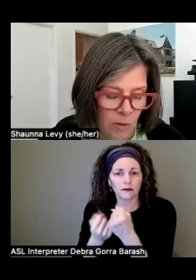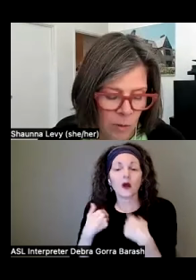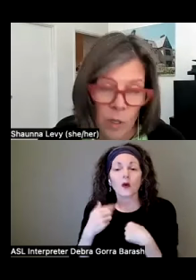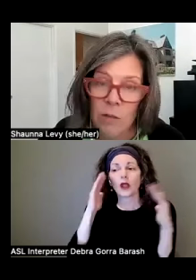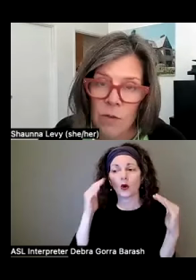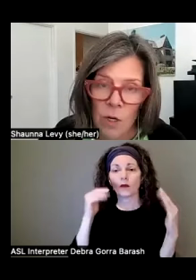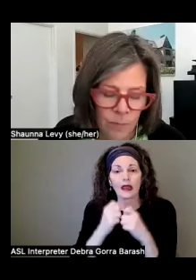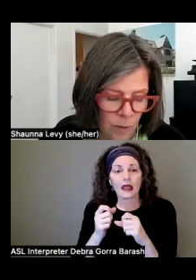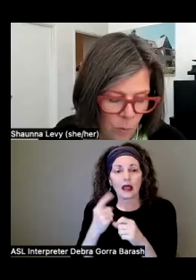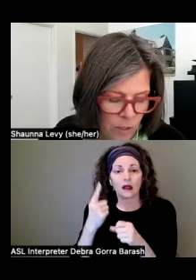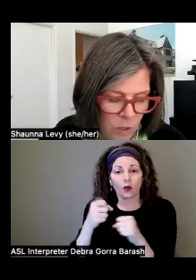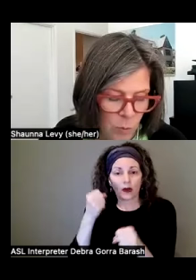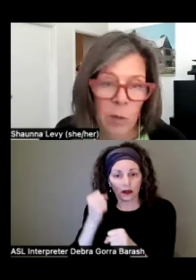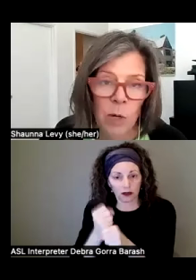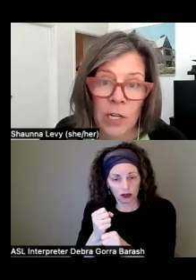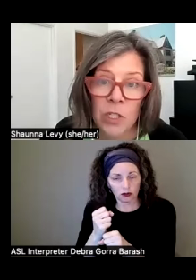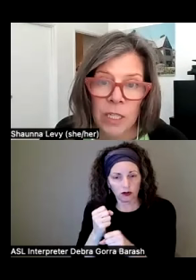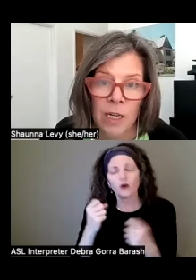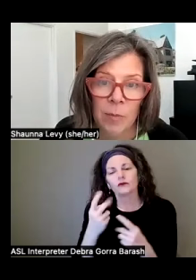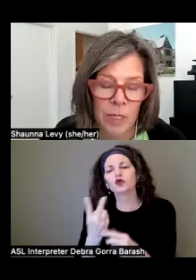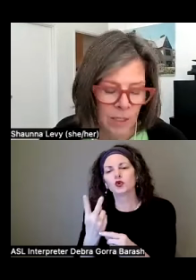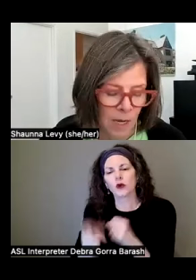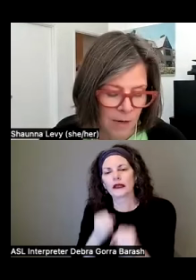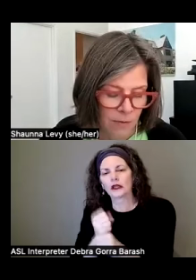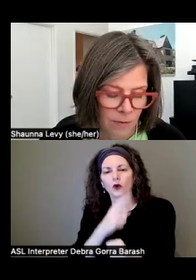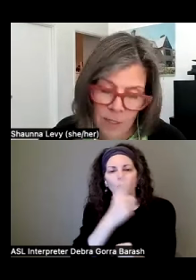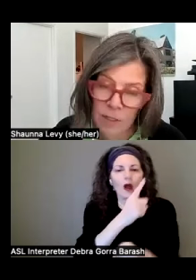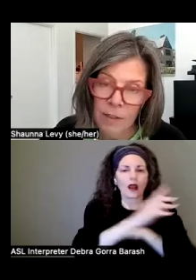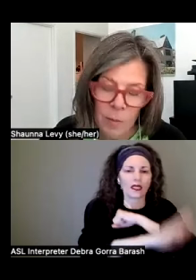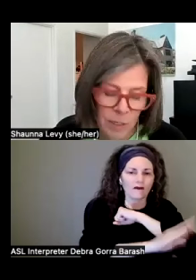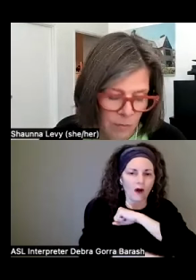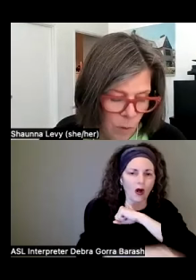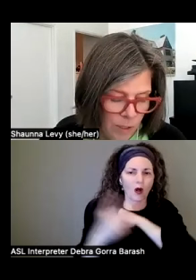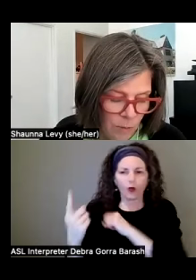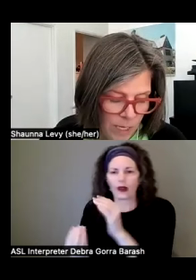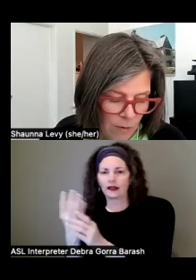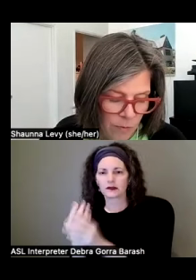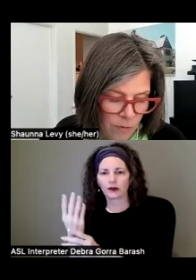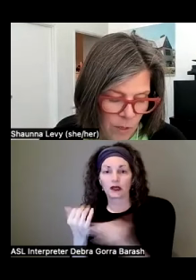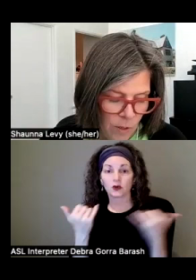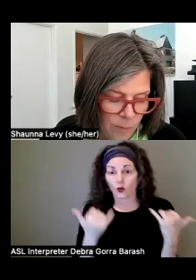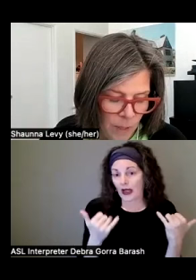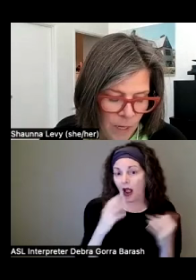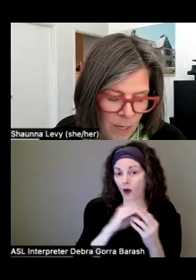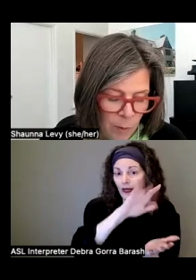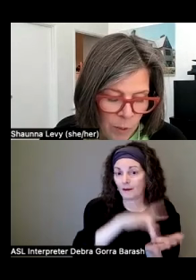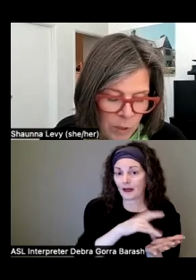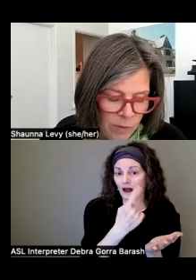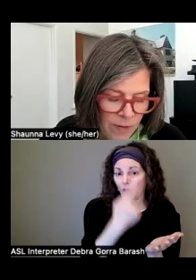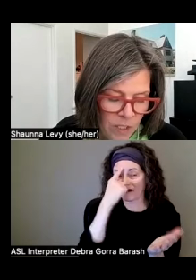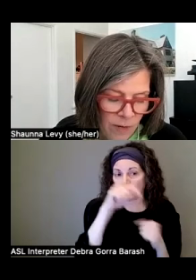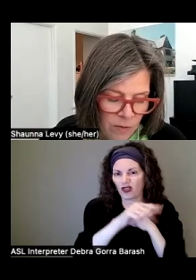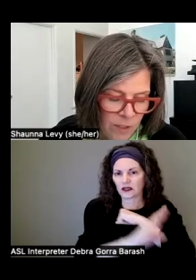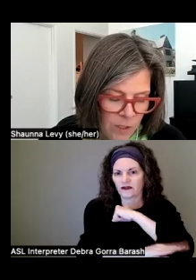rounds annually, one in the fall and one in the spring. We're actually kind of in the middle of one right now for the fall. And we work